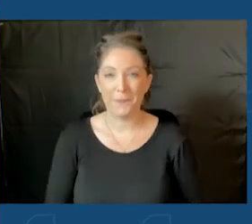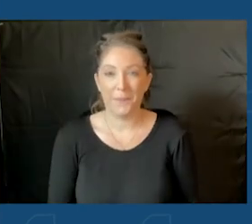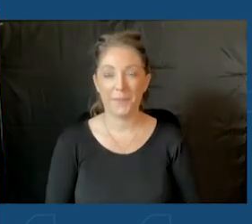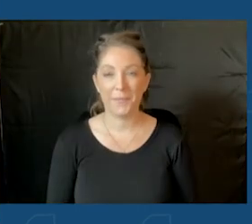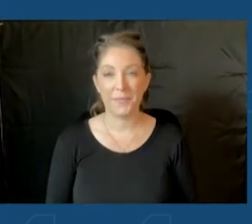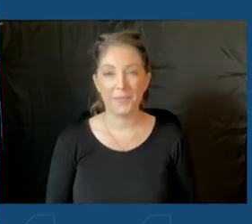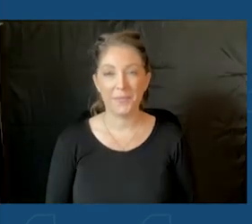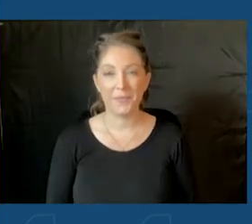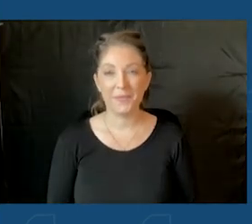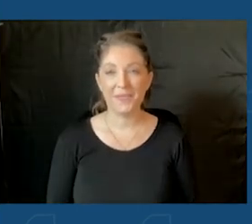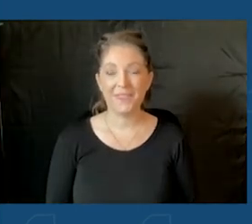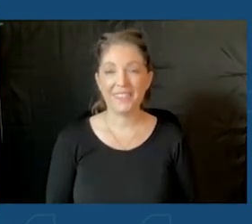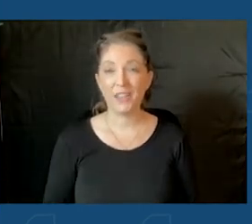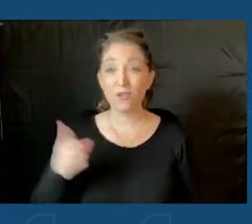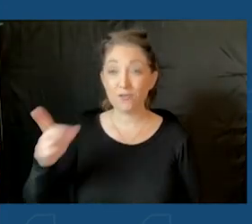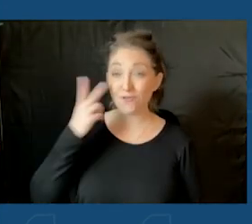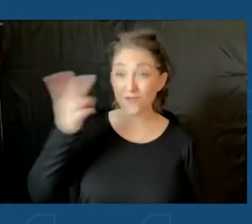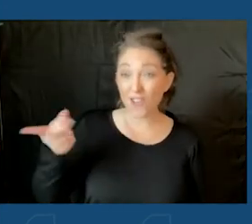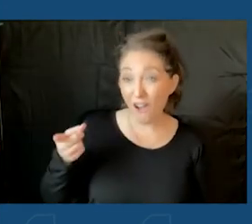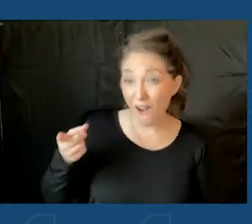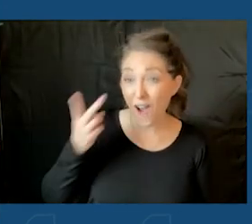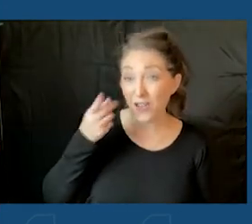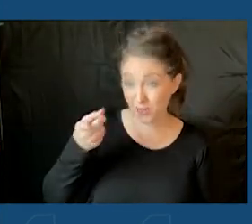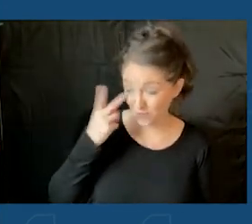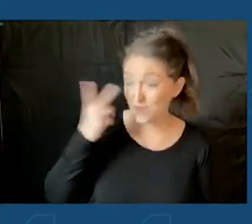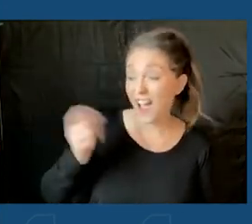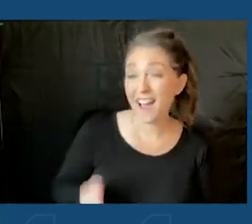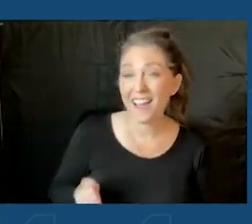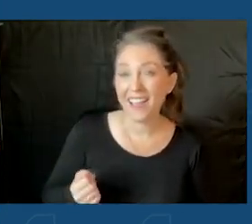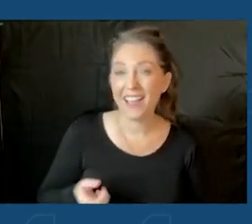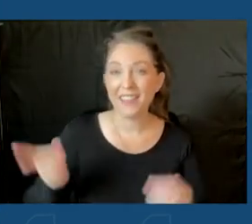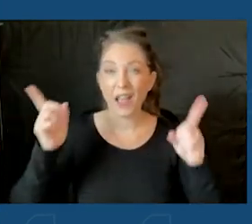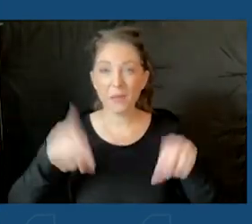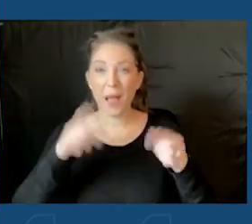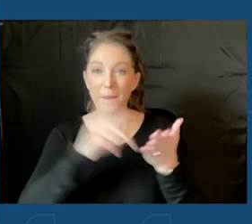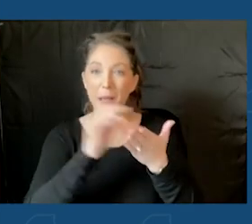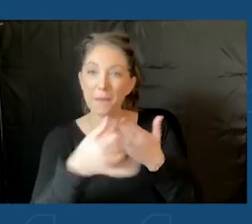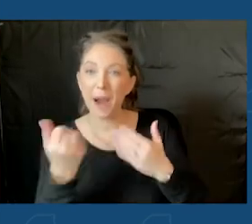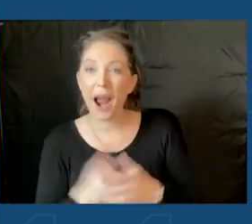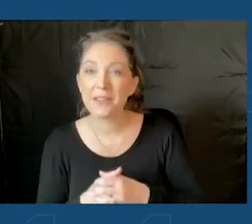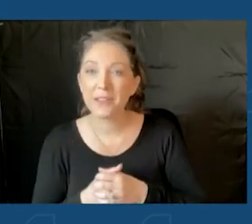You saw what happened there? That's what happened to the project.